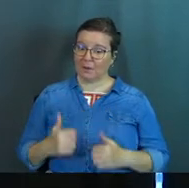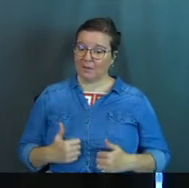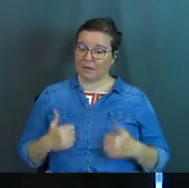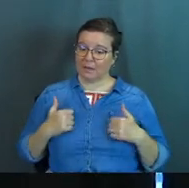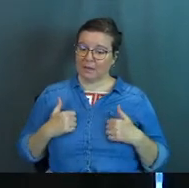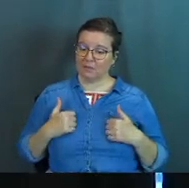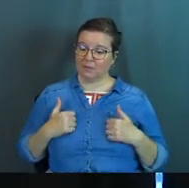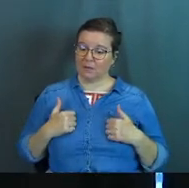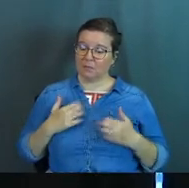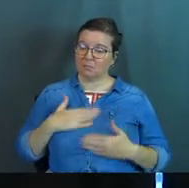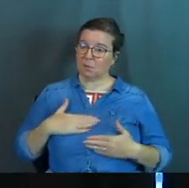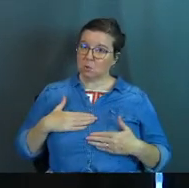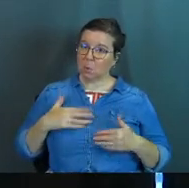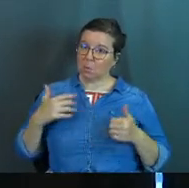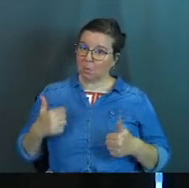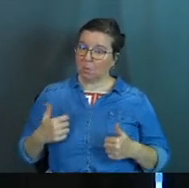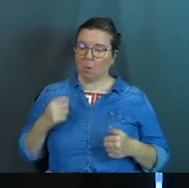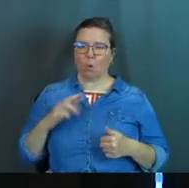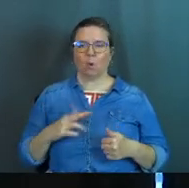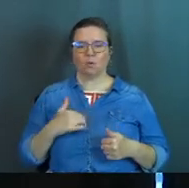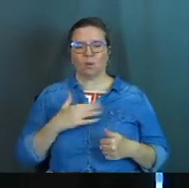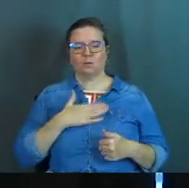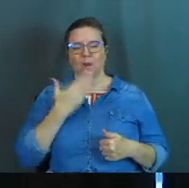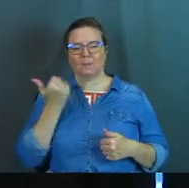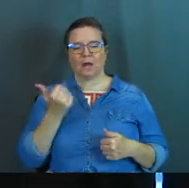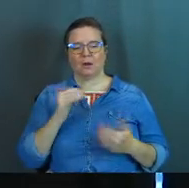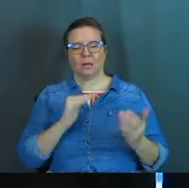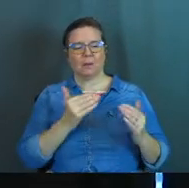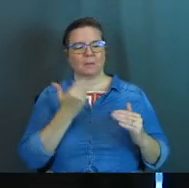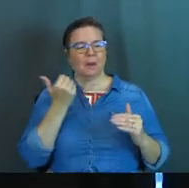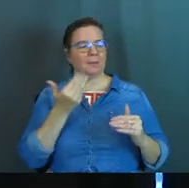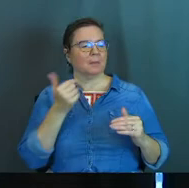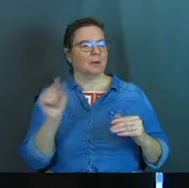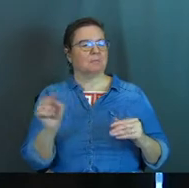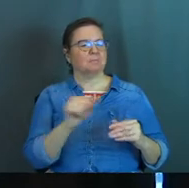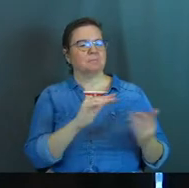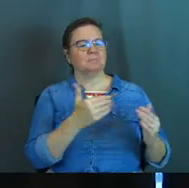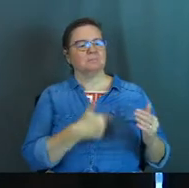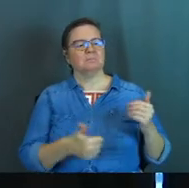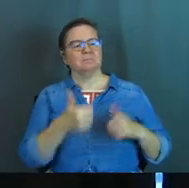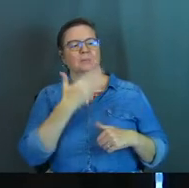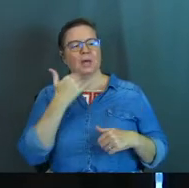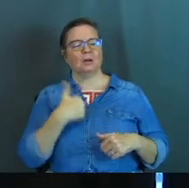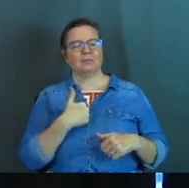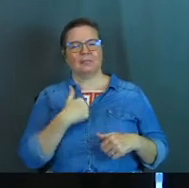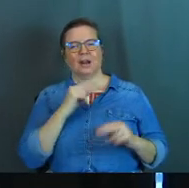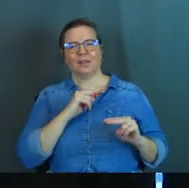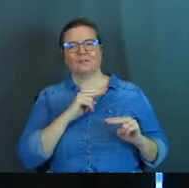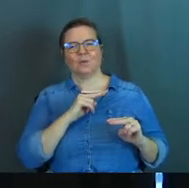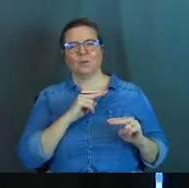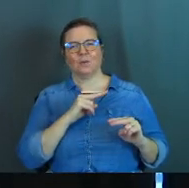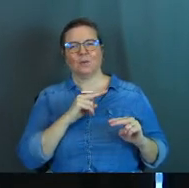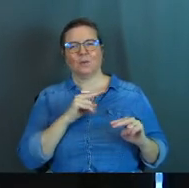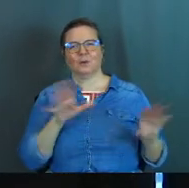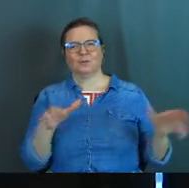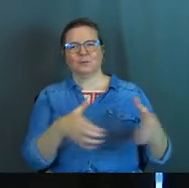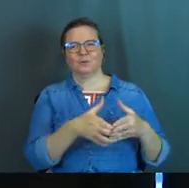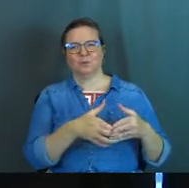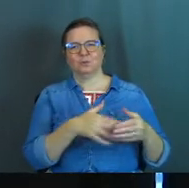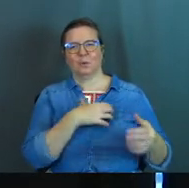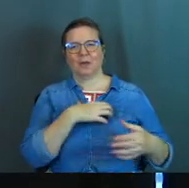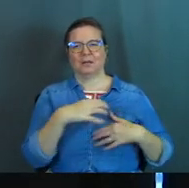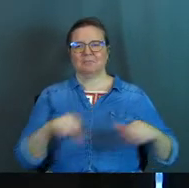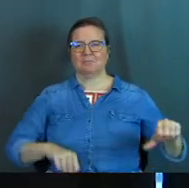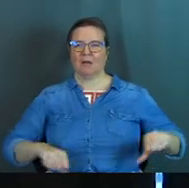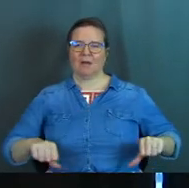that I live in? Or do I enjoy the fact that I did better than everybody I graduated high school with and I really look forward to reunions?